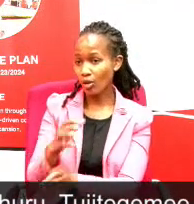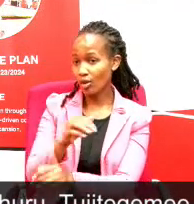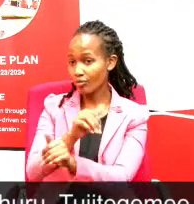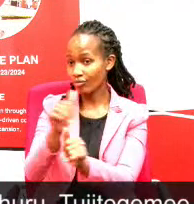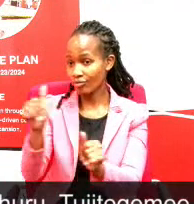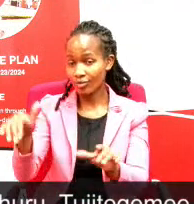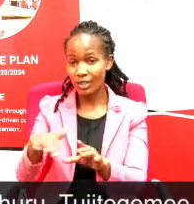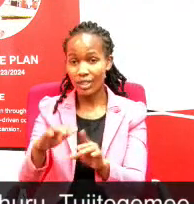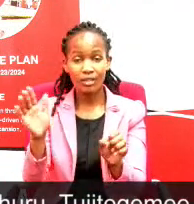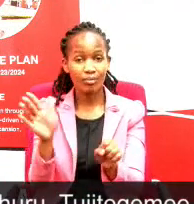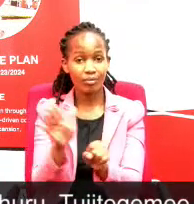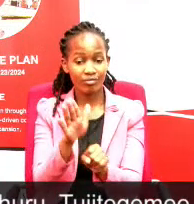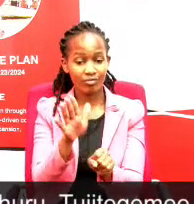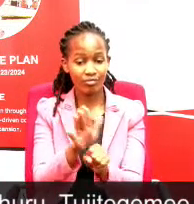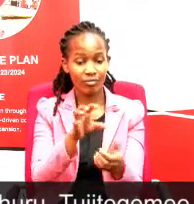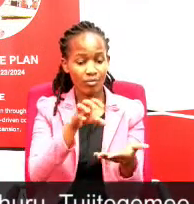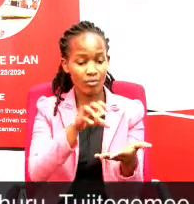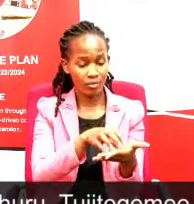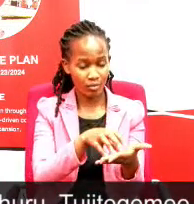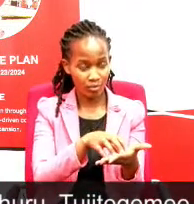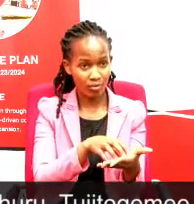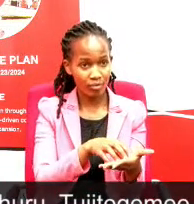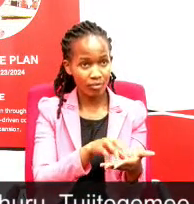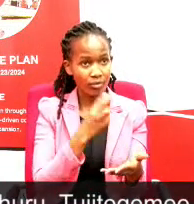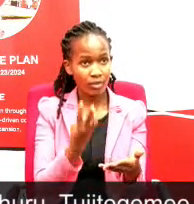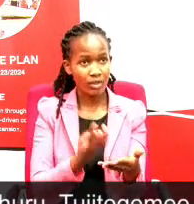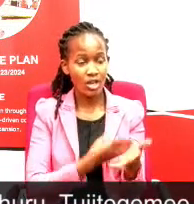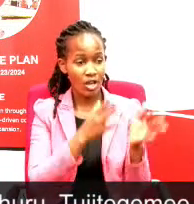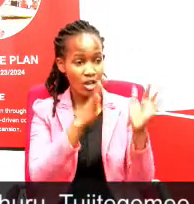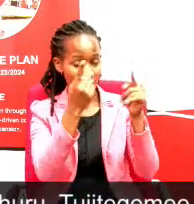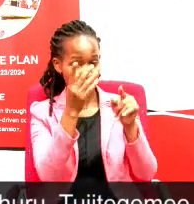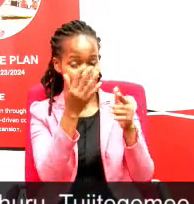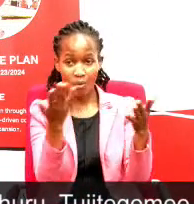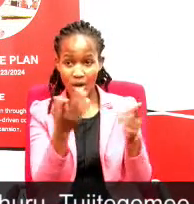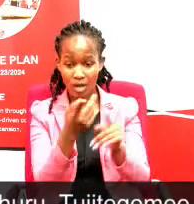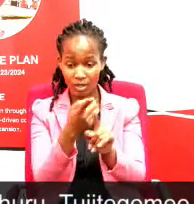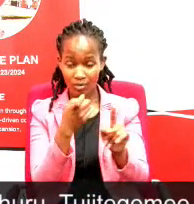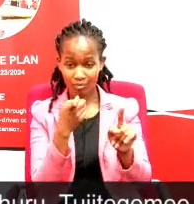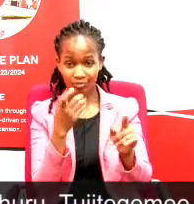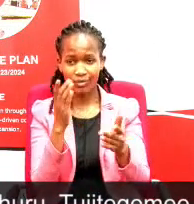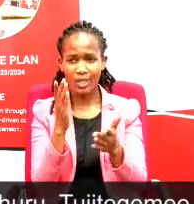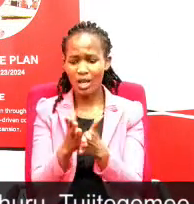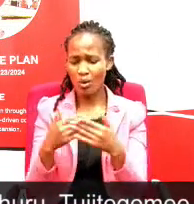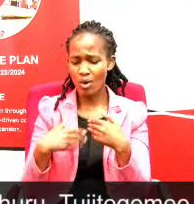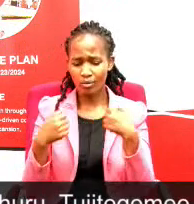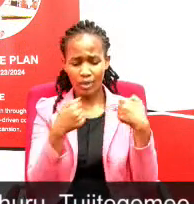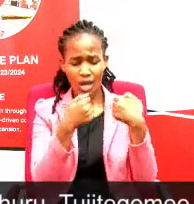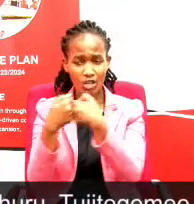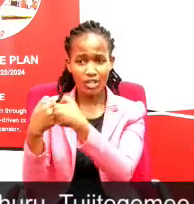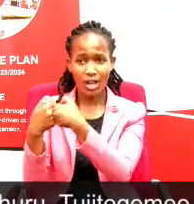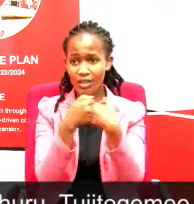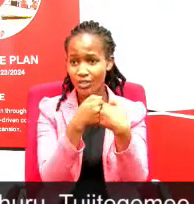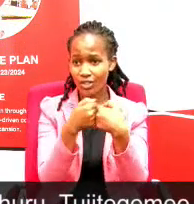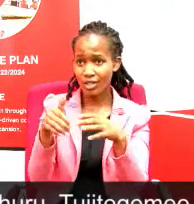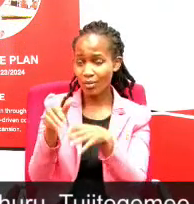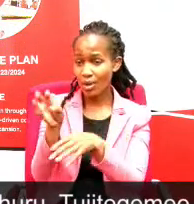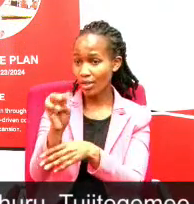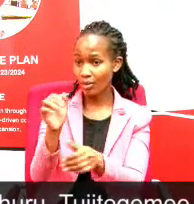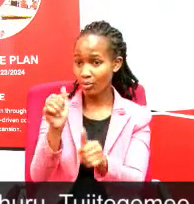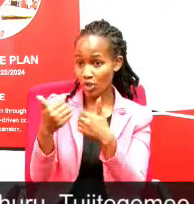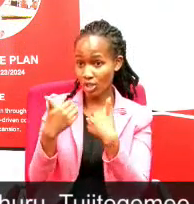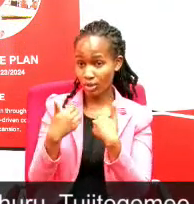in most cases. And we applaud you for how far we've come. Of course, there are challenges within them that